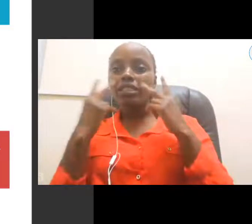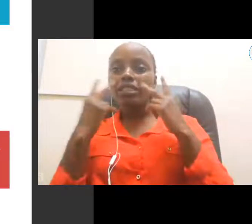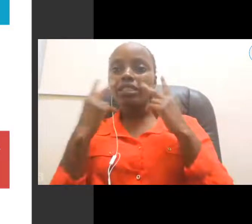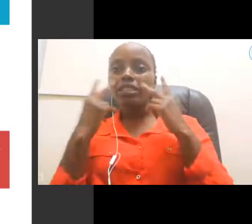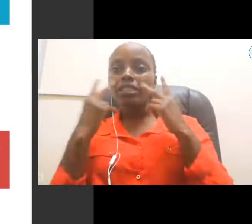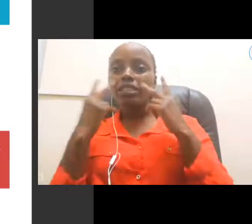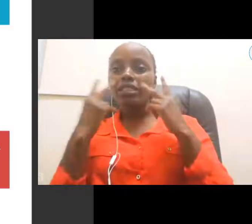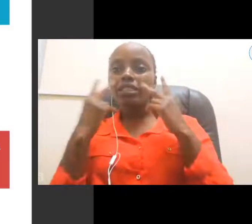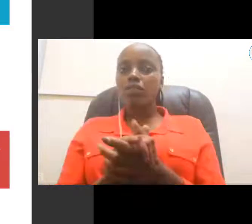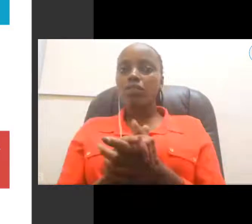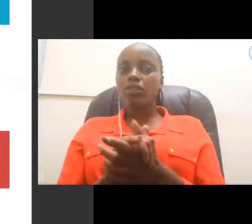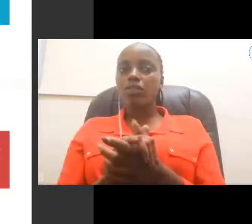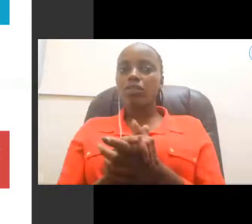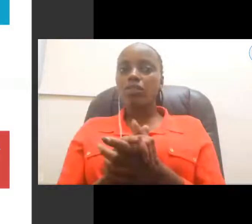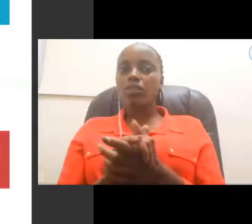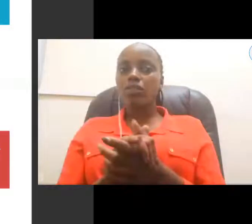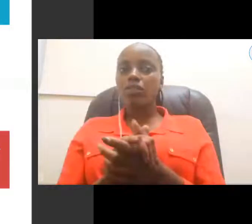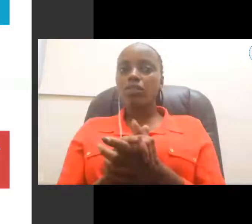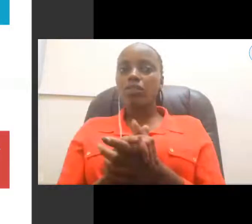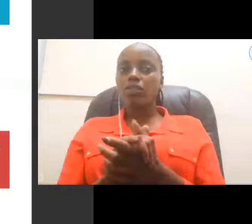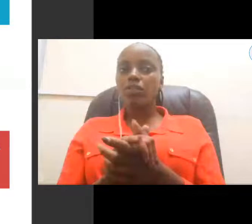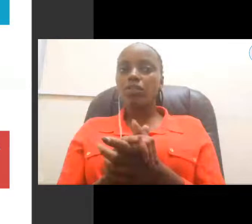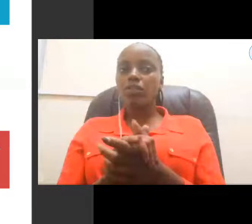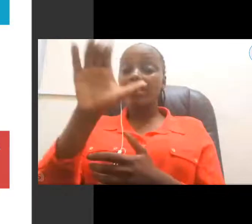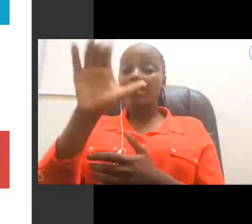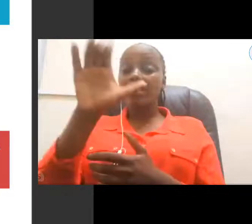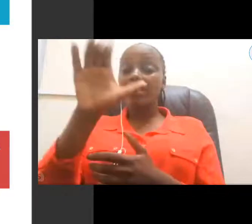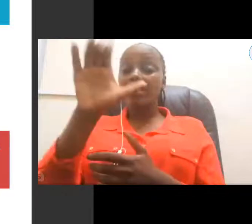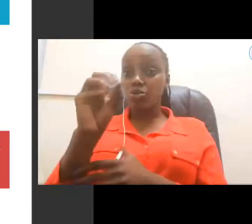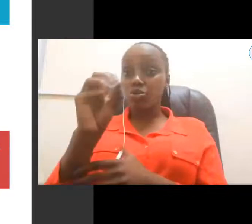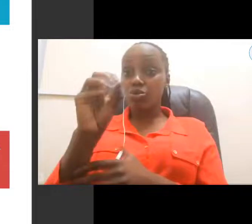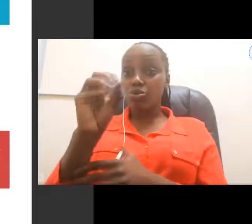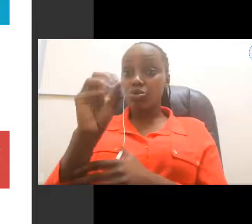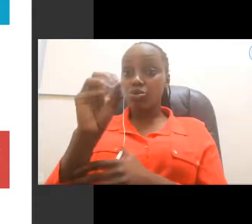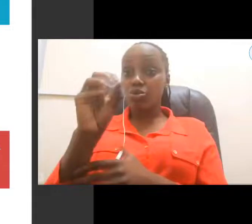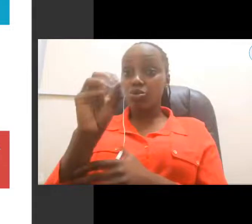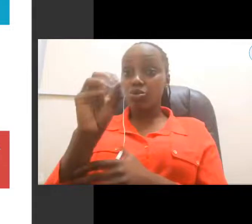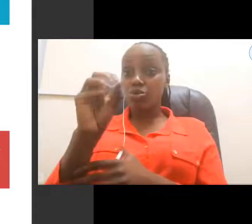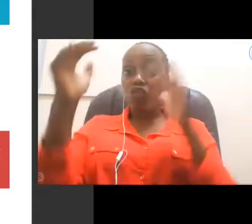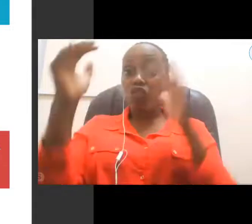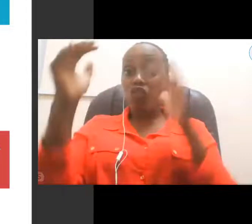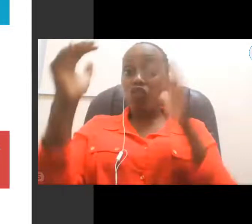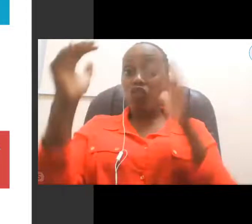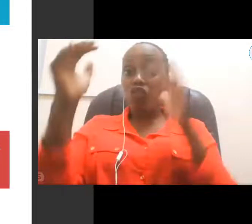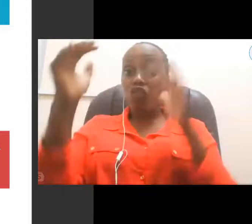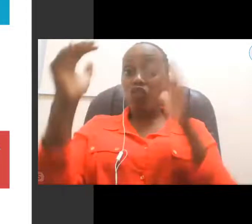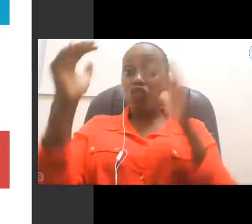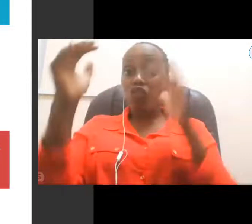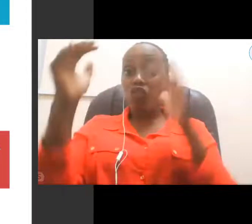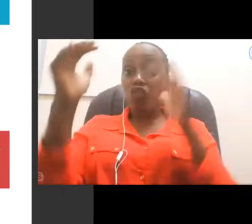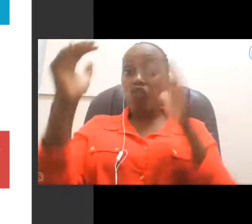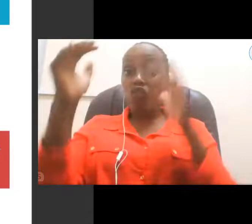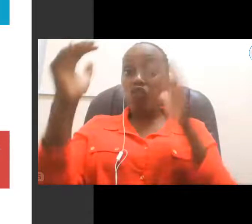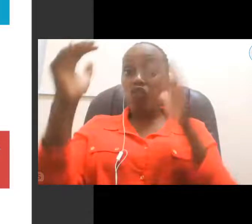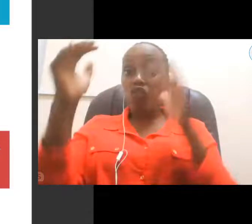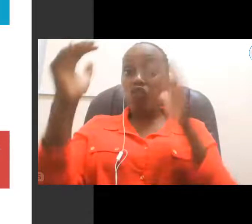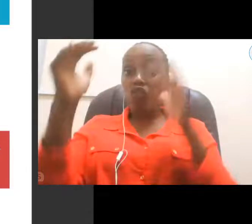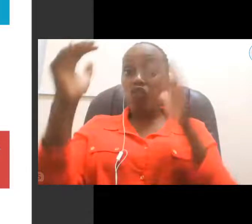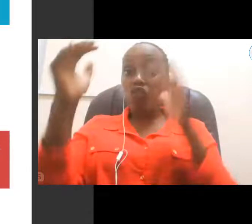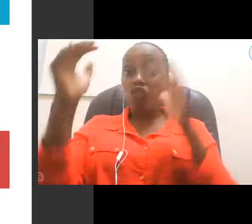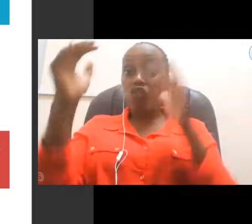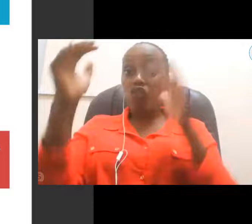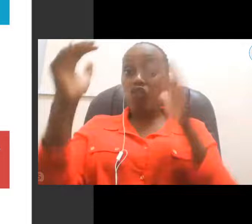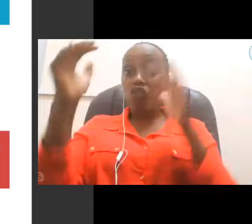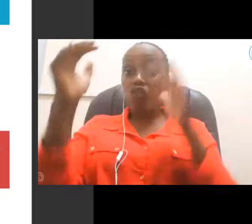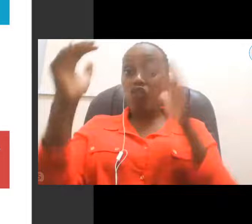CSO Forum in the next 5 years, or where do you want to see the status of chairing in the continent in the next 5 years, and how then in terms of